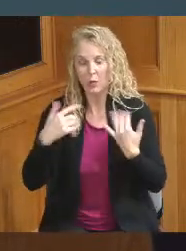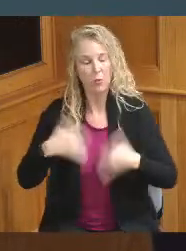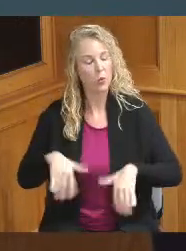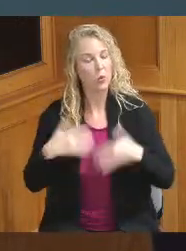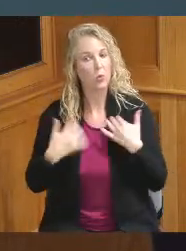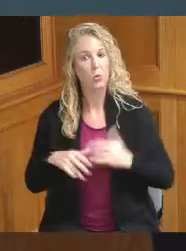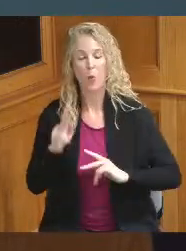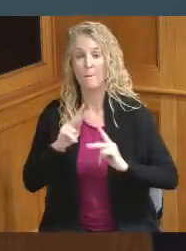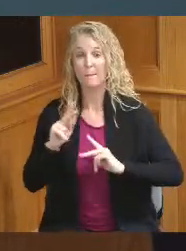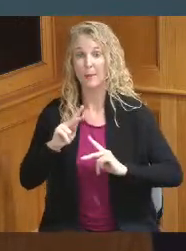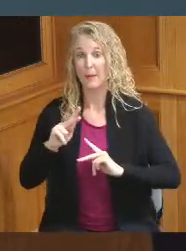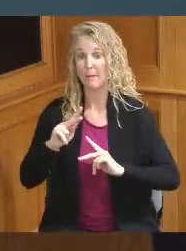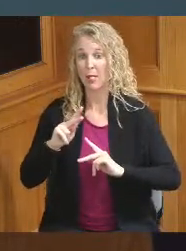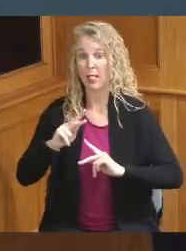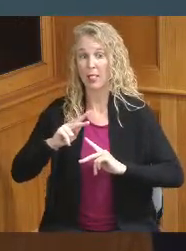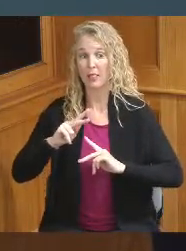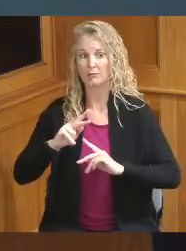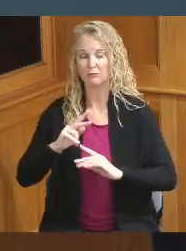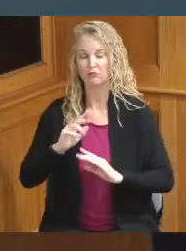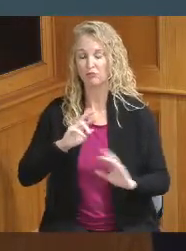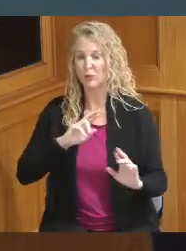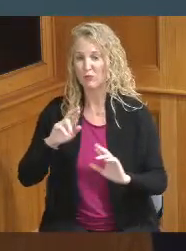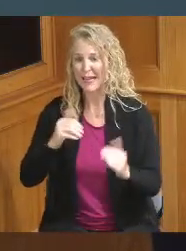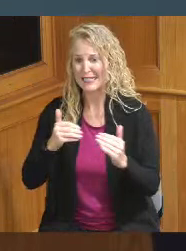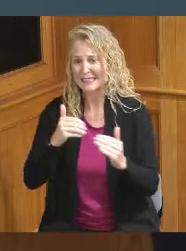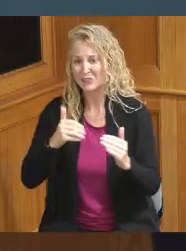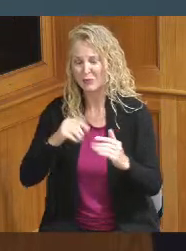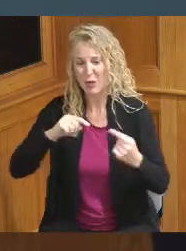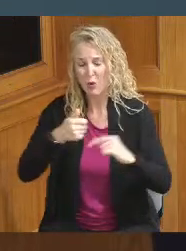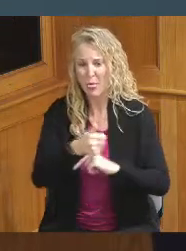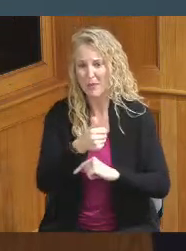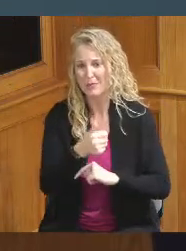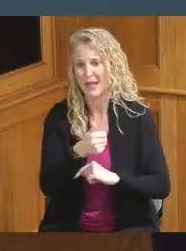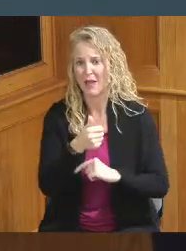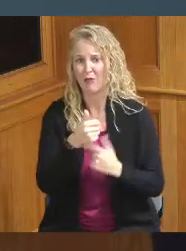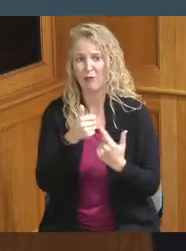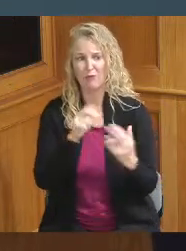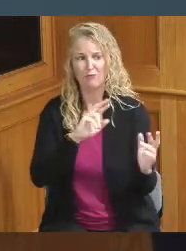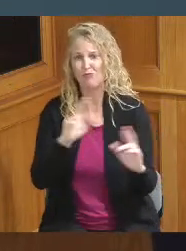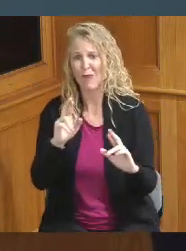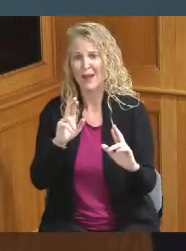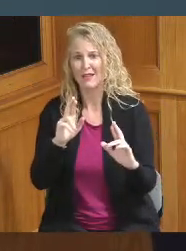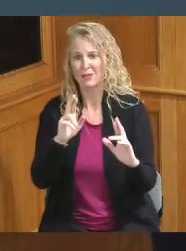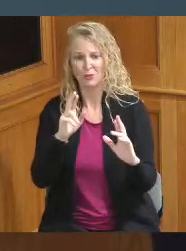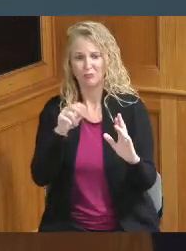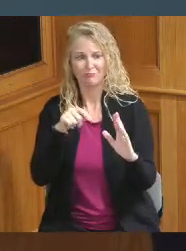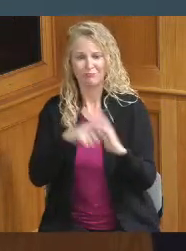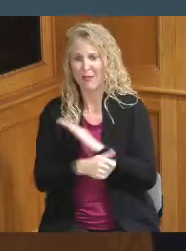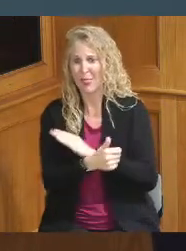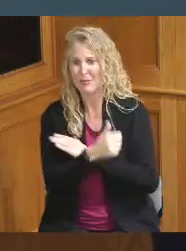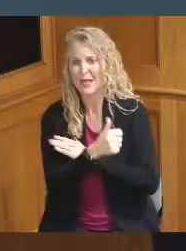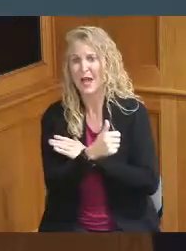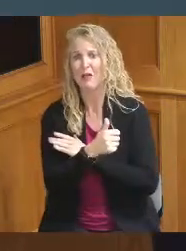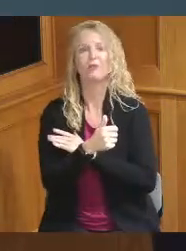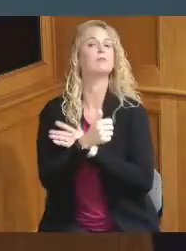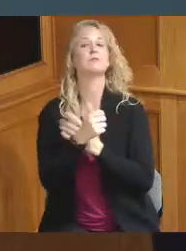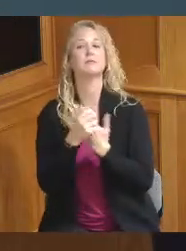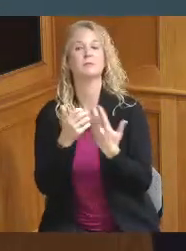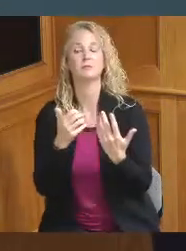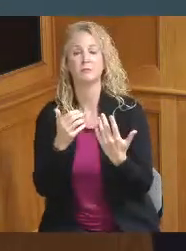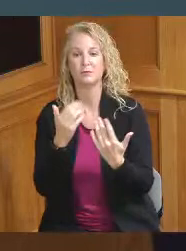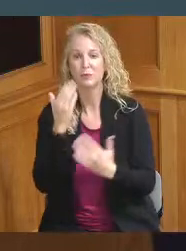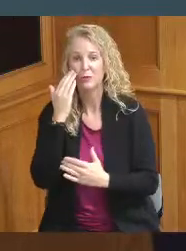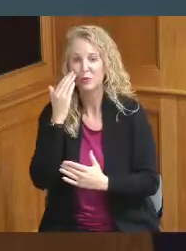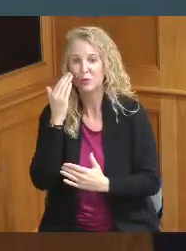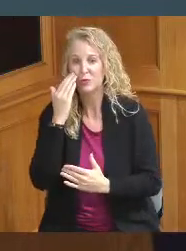People who've come to the bus about to ready to commit suicide were able to shut those doors and have those doors where you can't hear. When